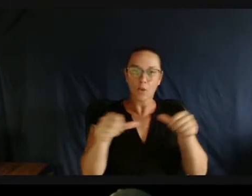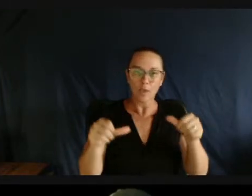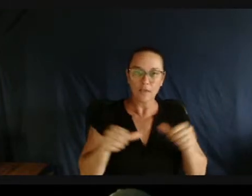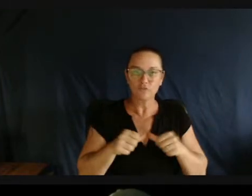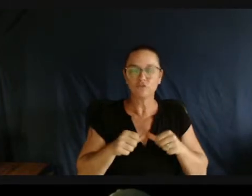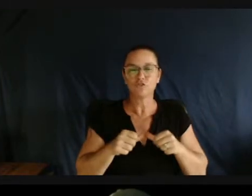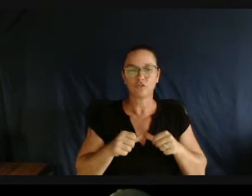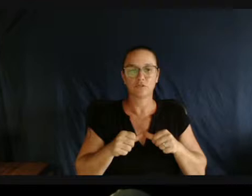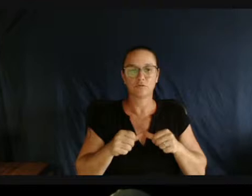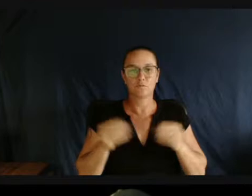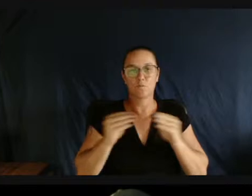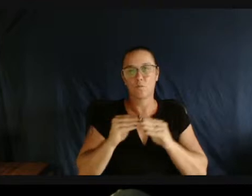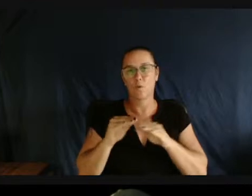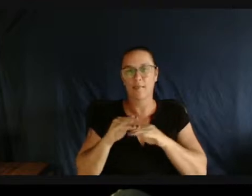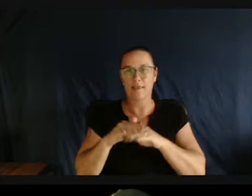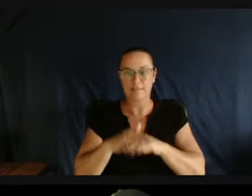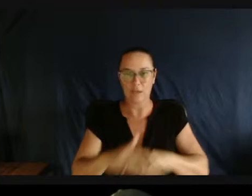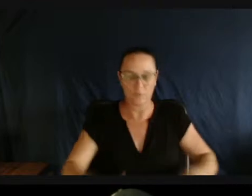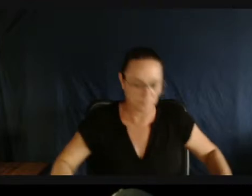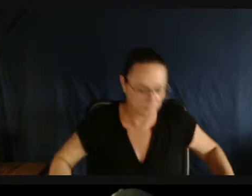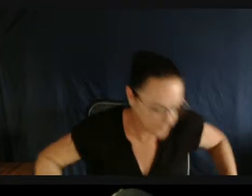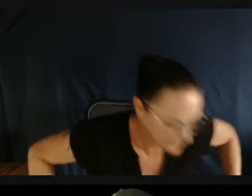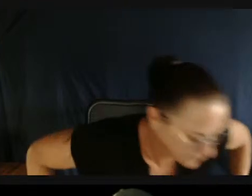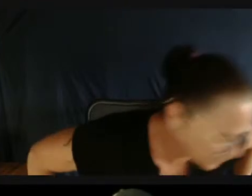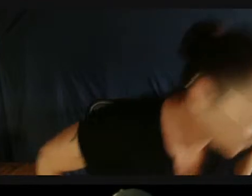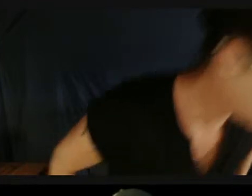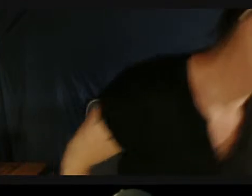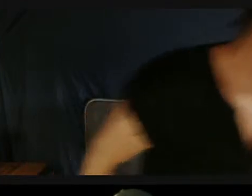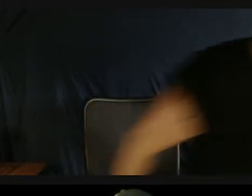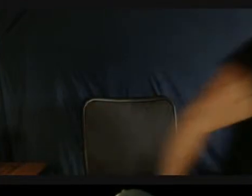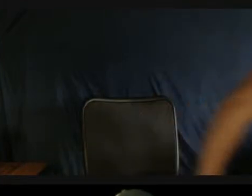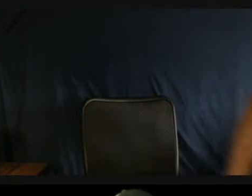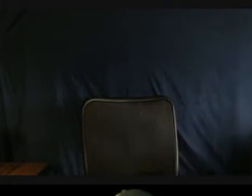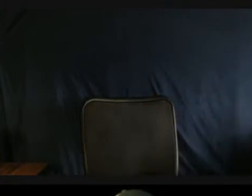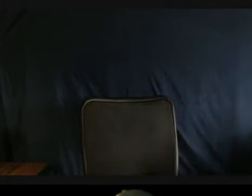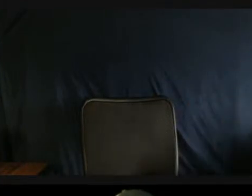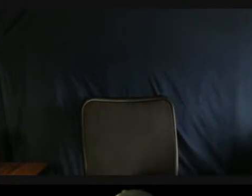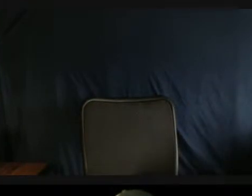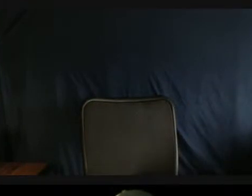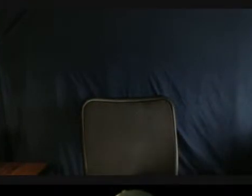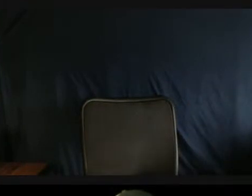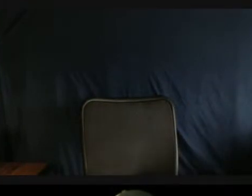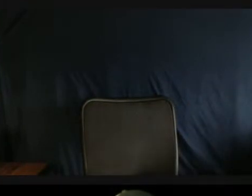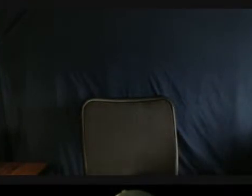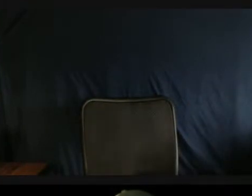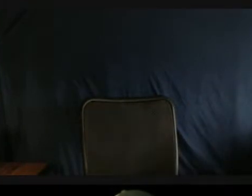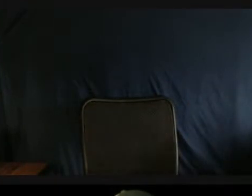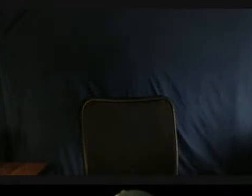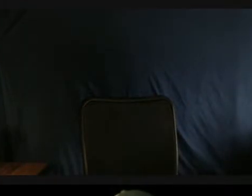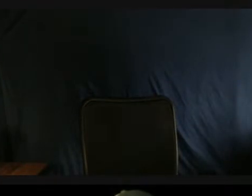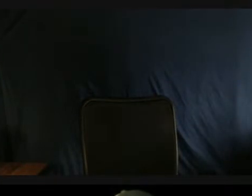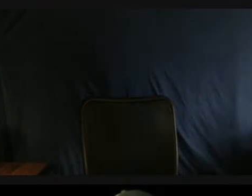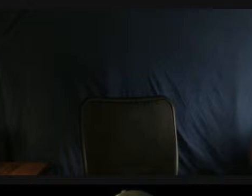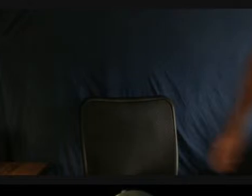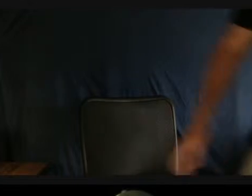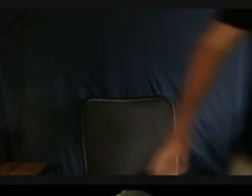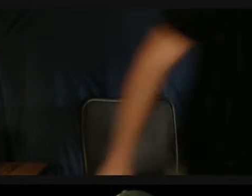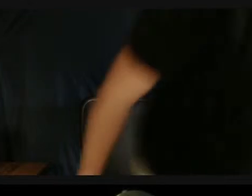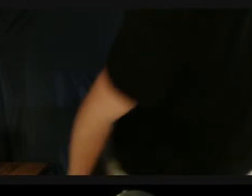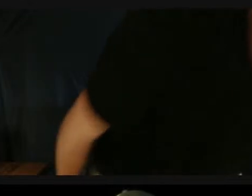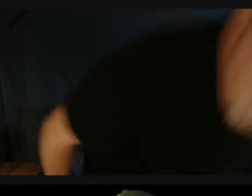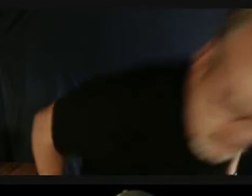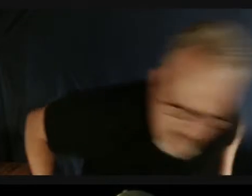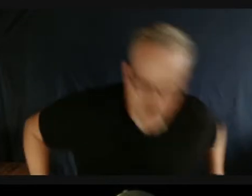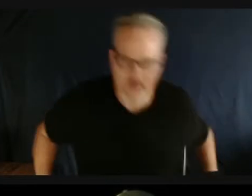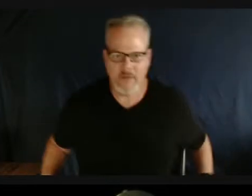where it leaked out. So different reviews, we're going to go back now to the 21st, the previous event as